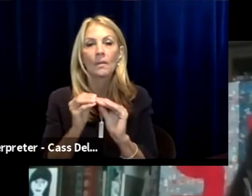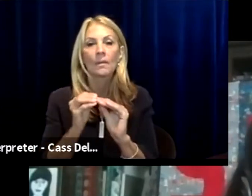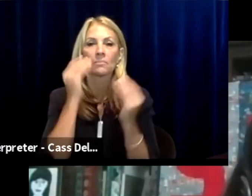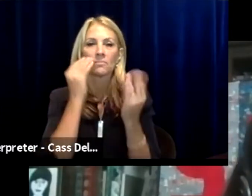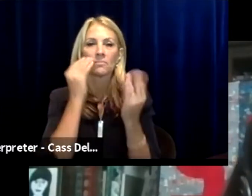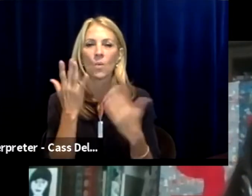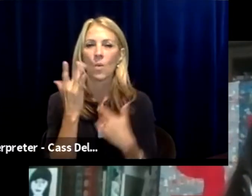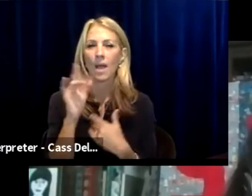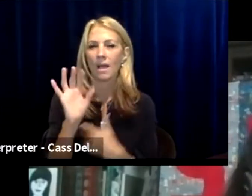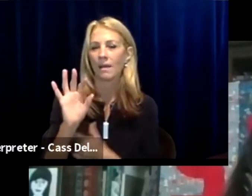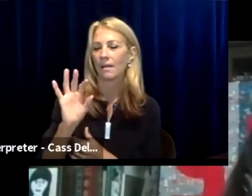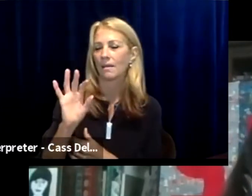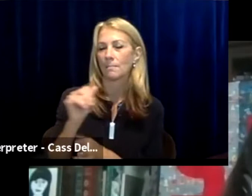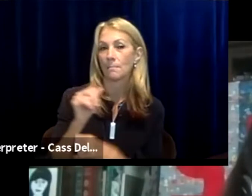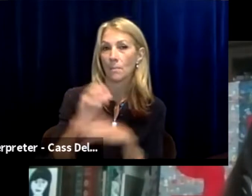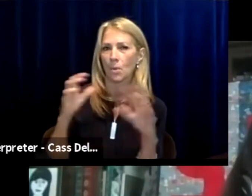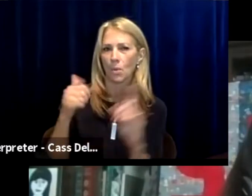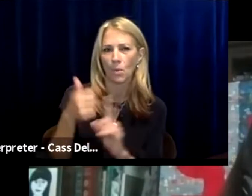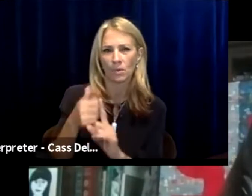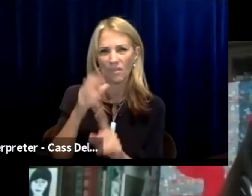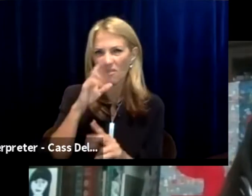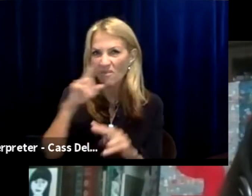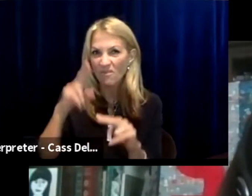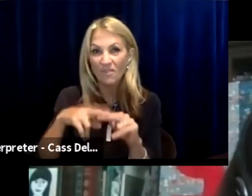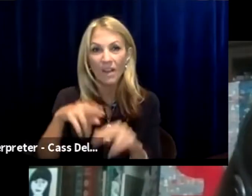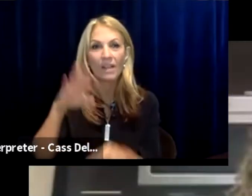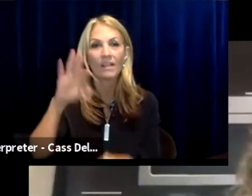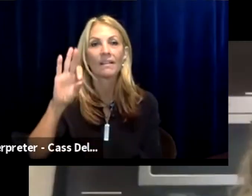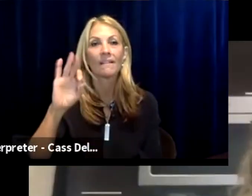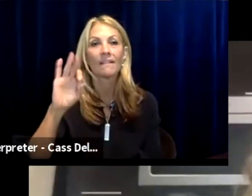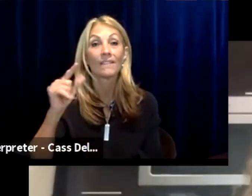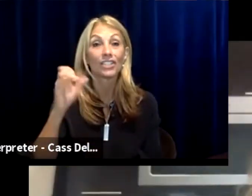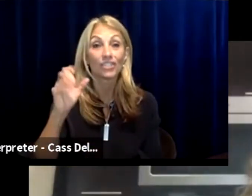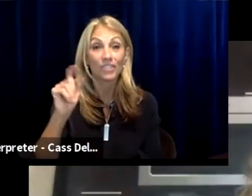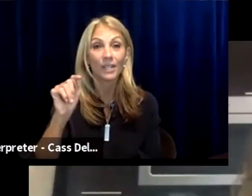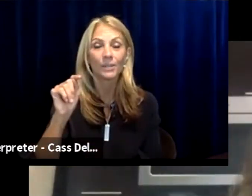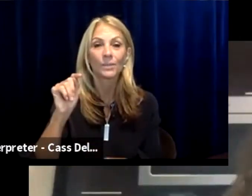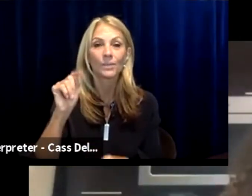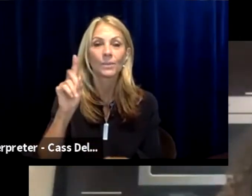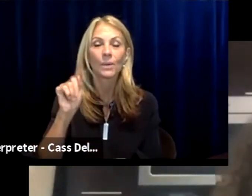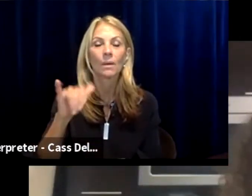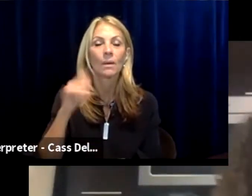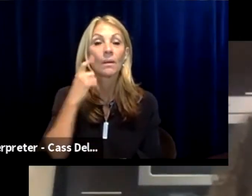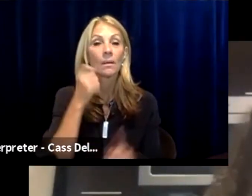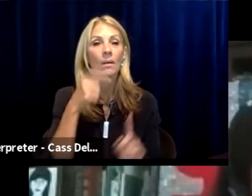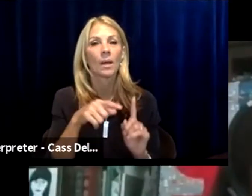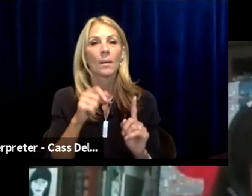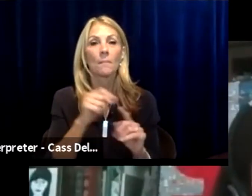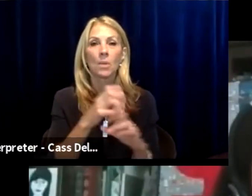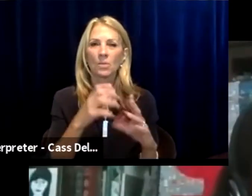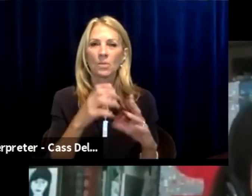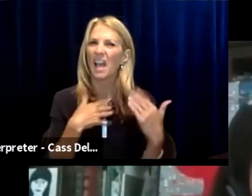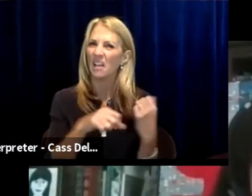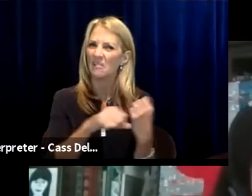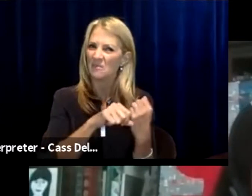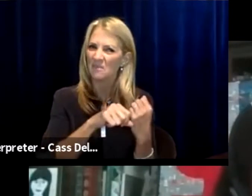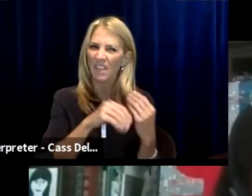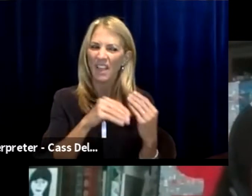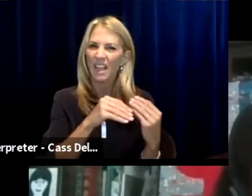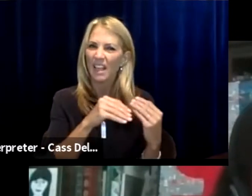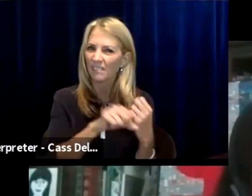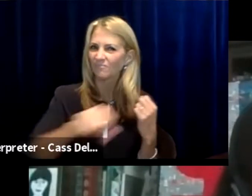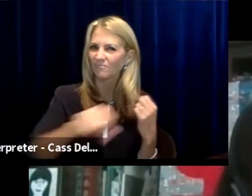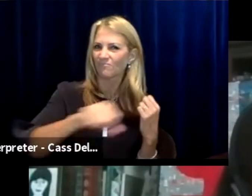So balloons have this property called elasticity, which means that you can pull them apart as much as you want and they always return